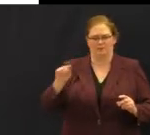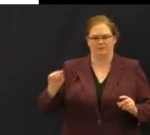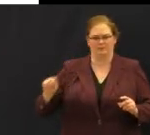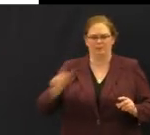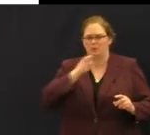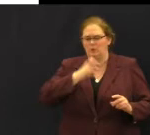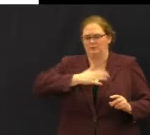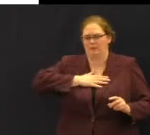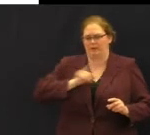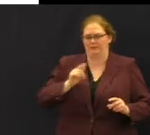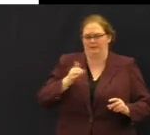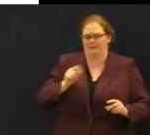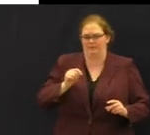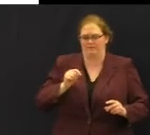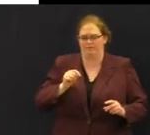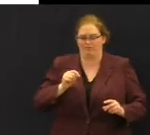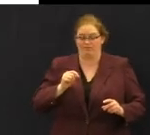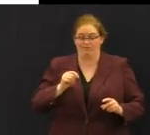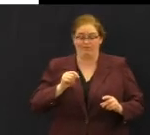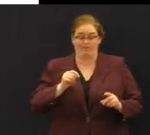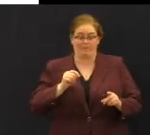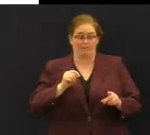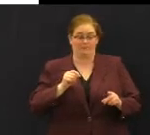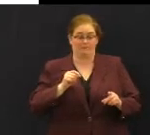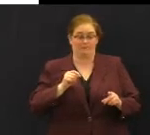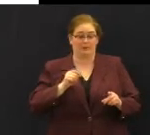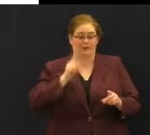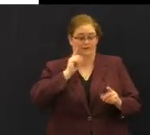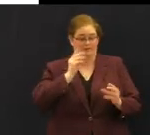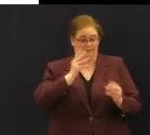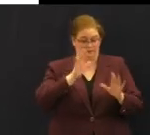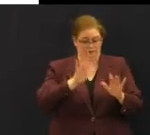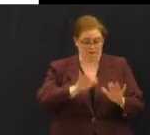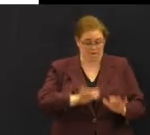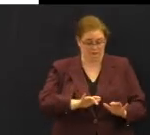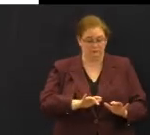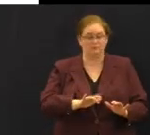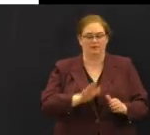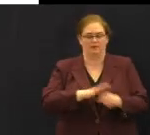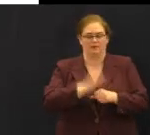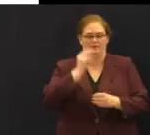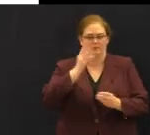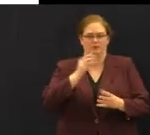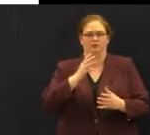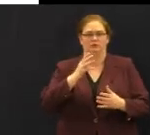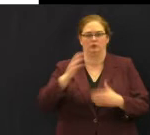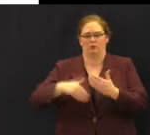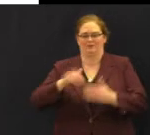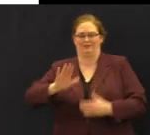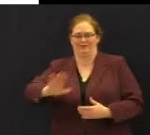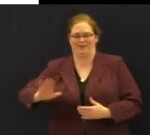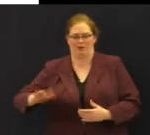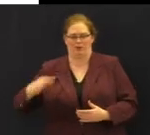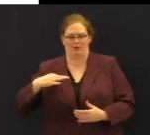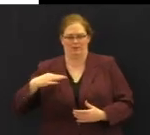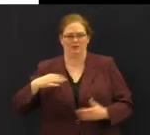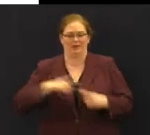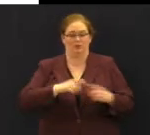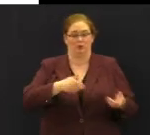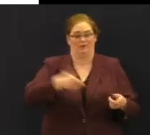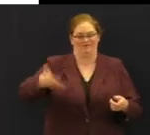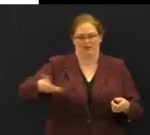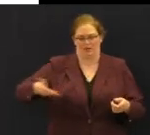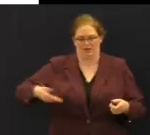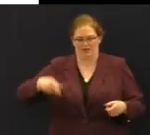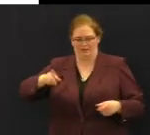whom you wish to apply. By uploading ledgers for these tenants, we'll have the information necessary to process their applications after you invite them to